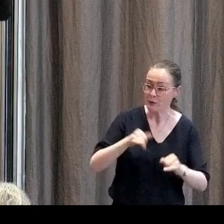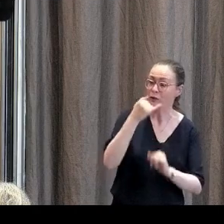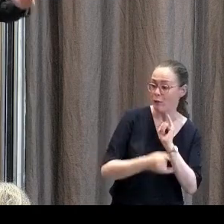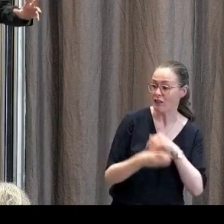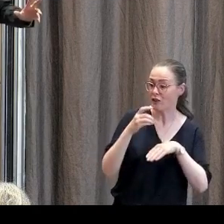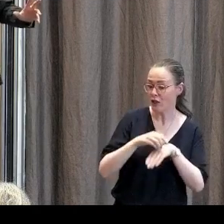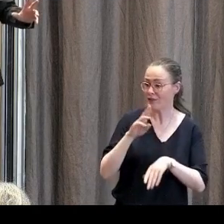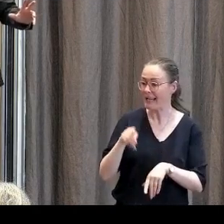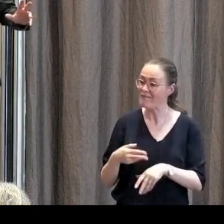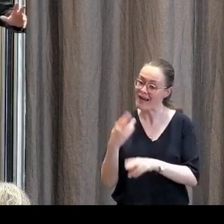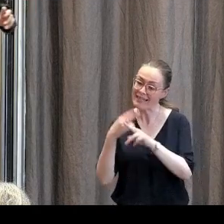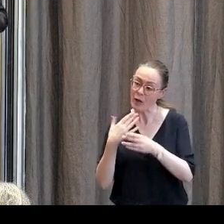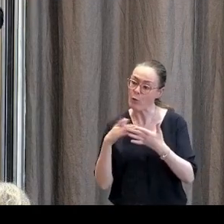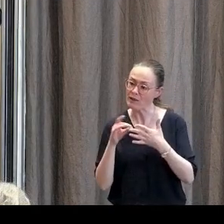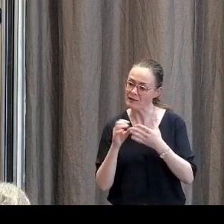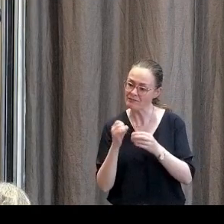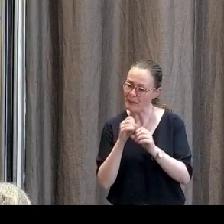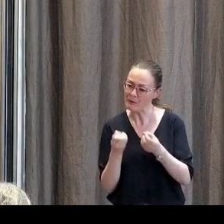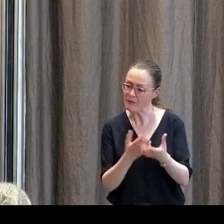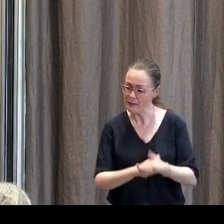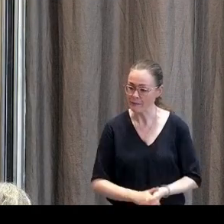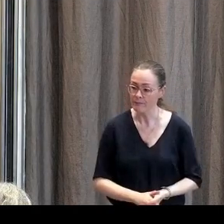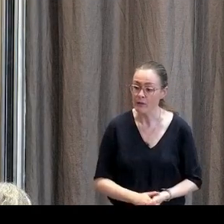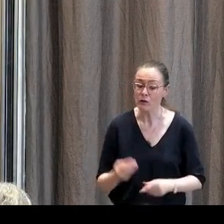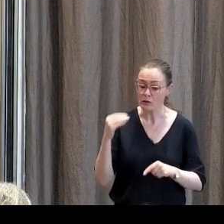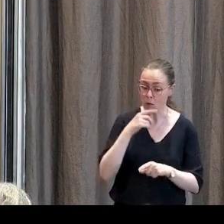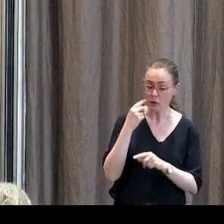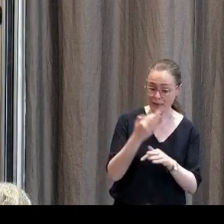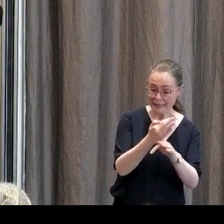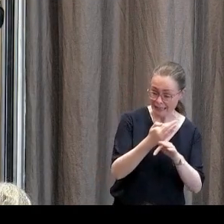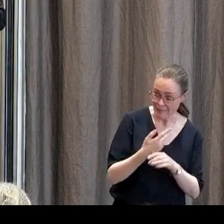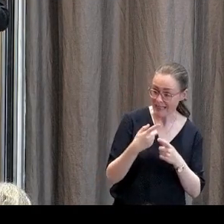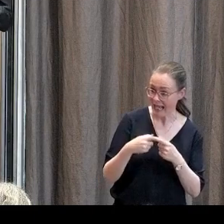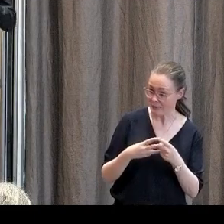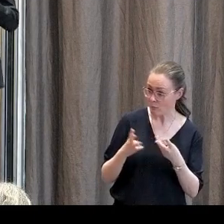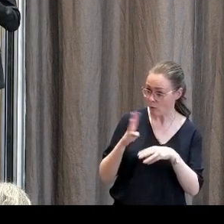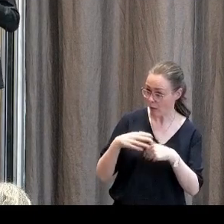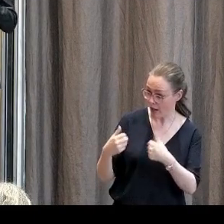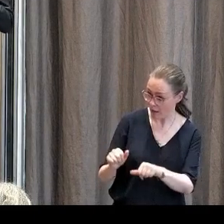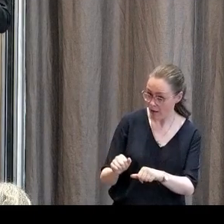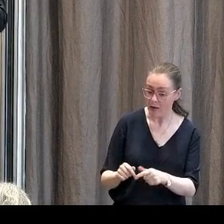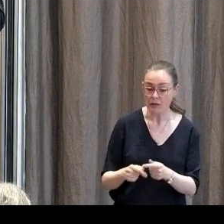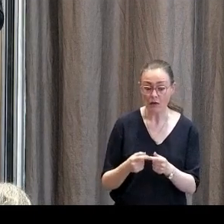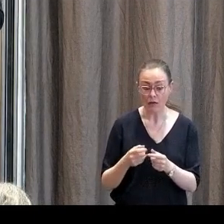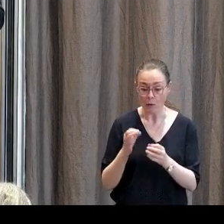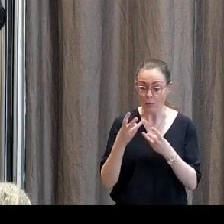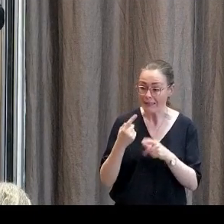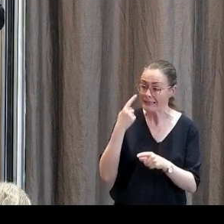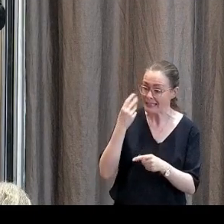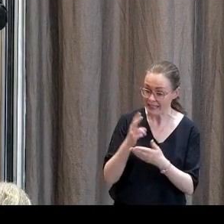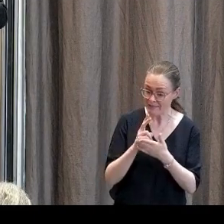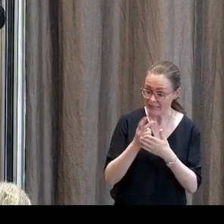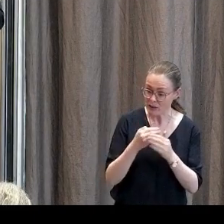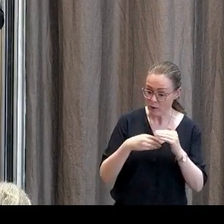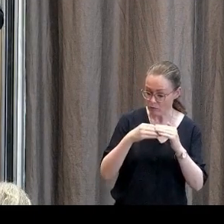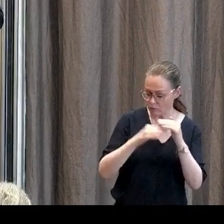So we're looking at safety, and then we're looking at efficacy. Ideally, what we'd like to see is that seizures would drop